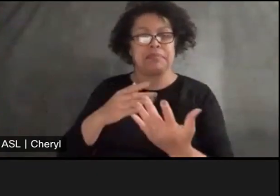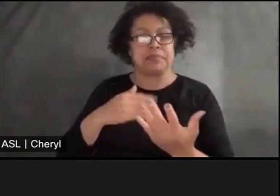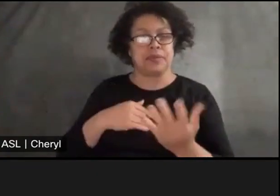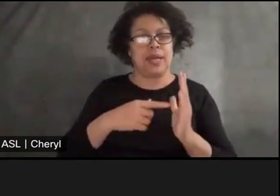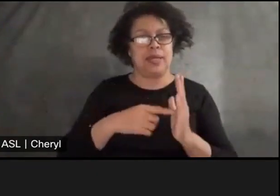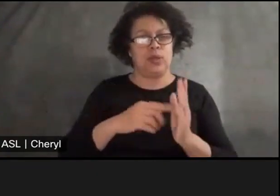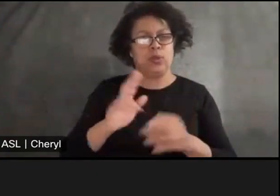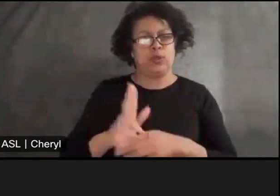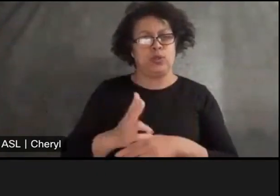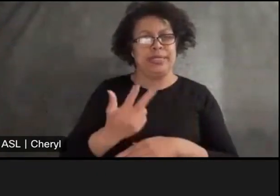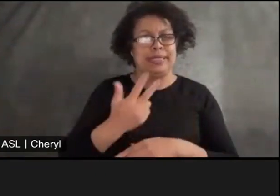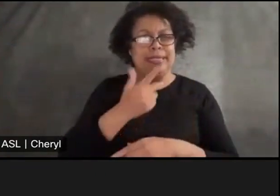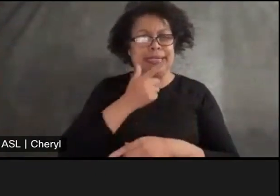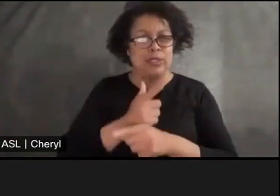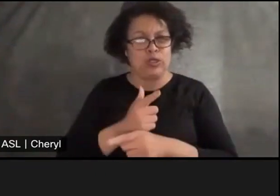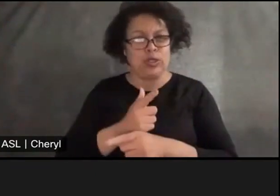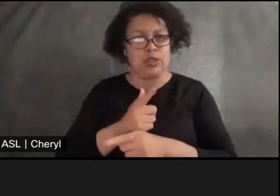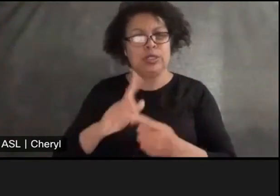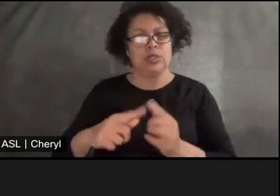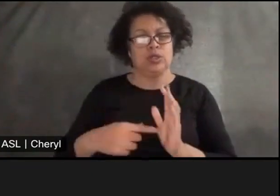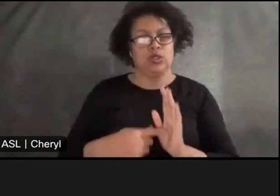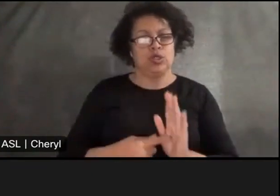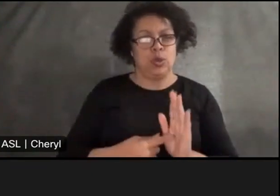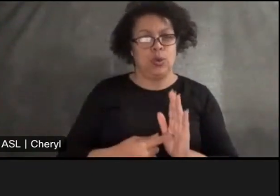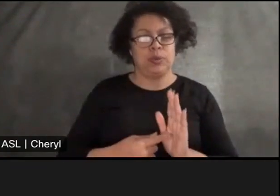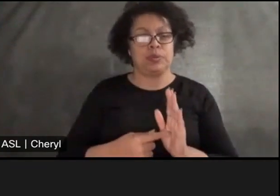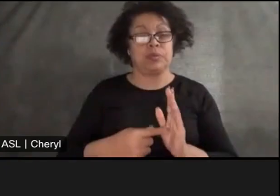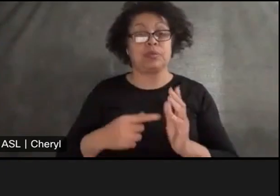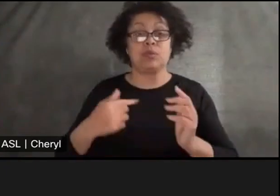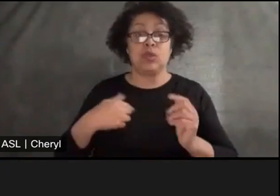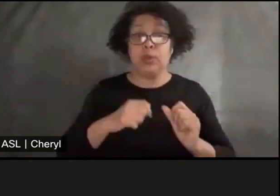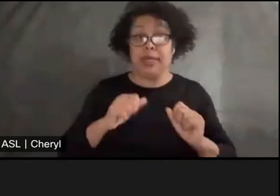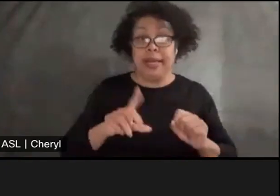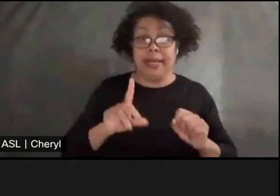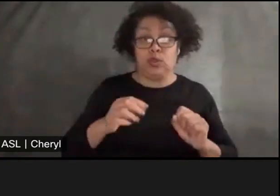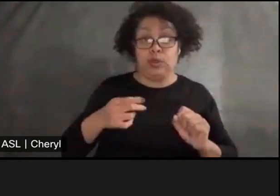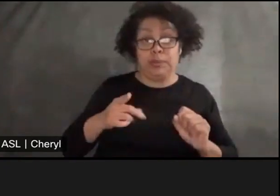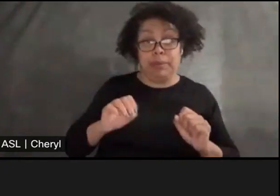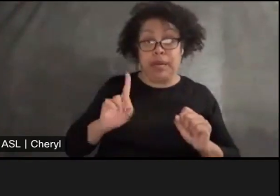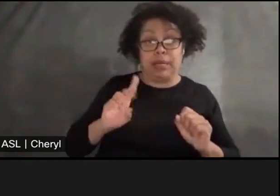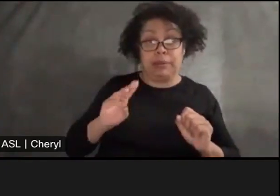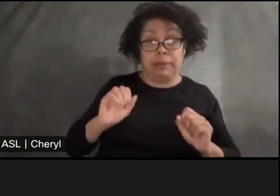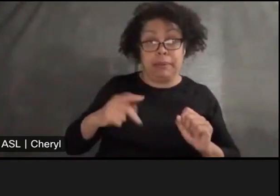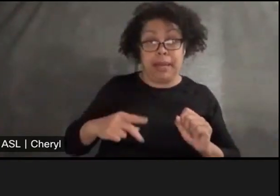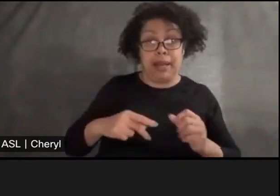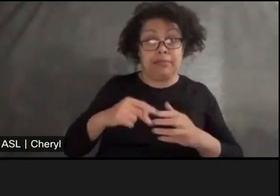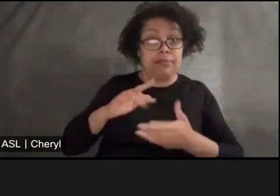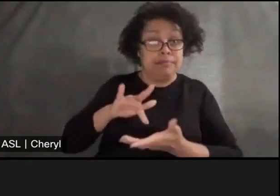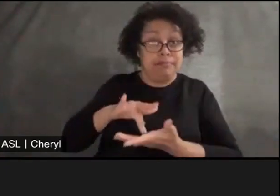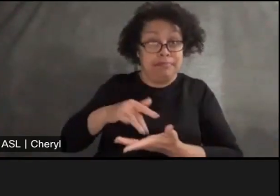as a way to show that while we can do our pod mappings and demonstrate all the